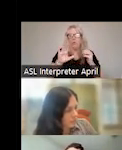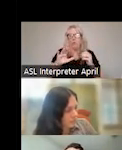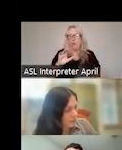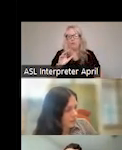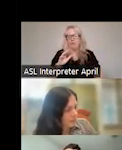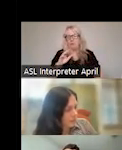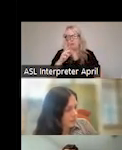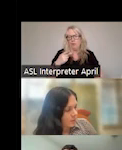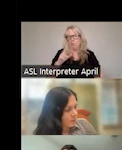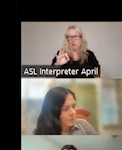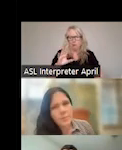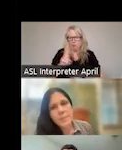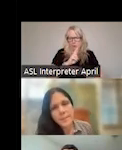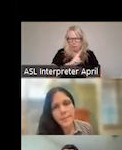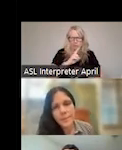that's a big